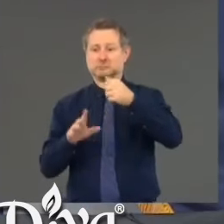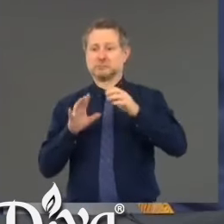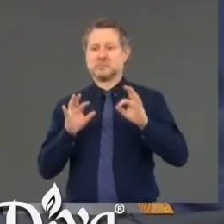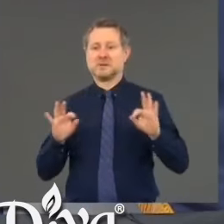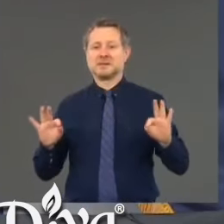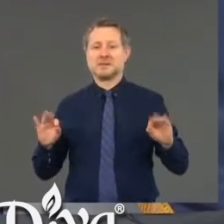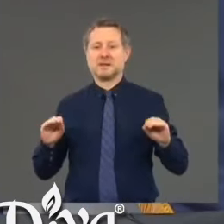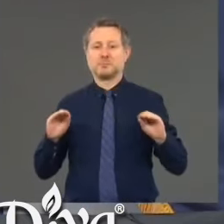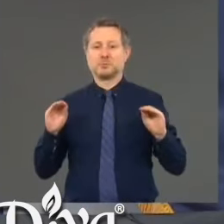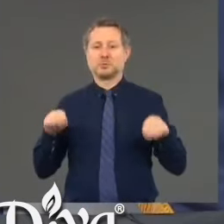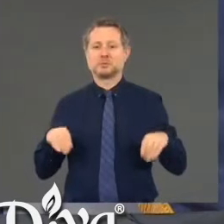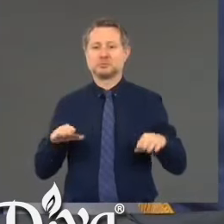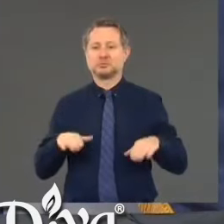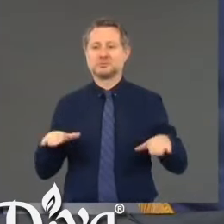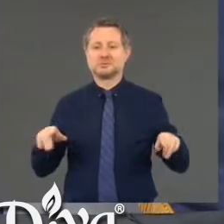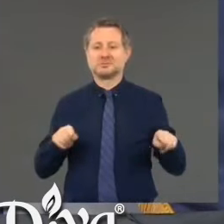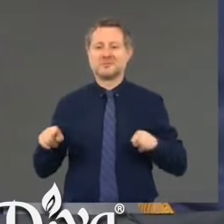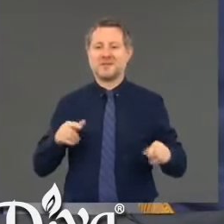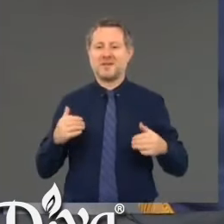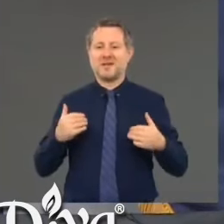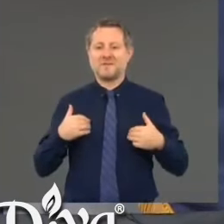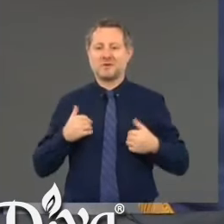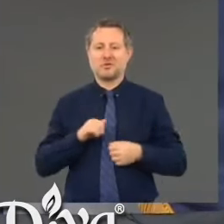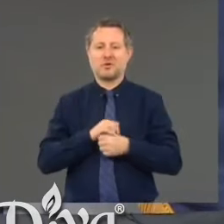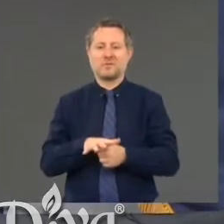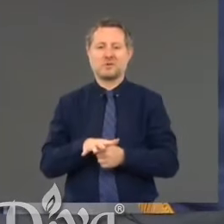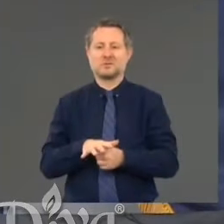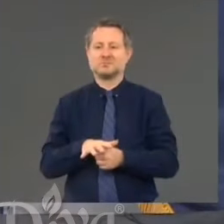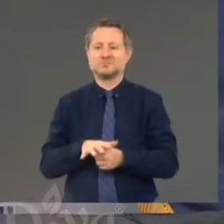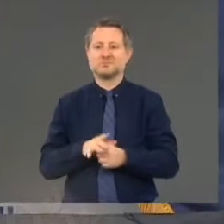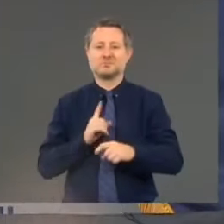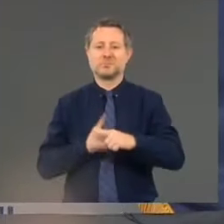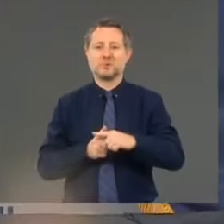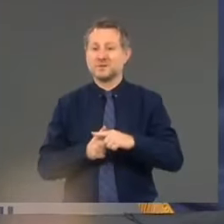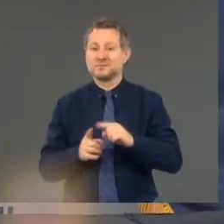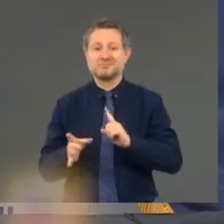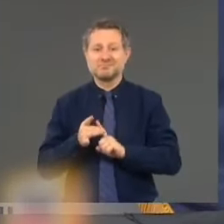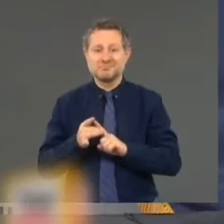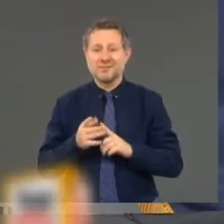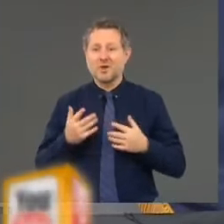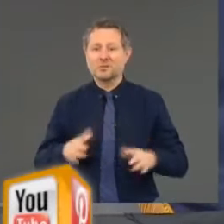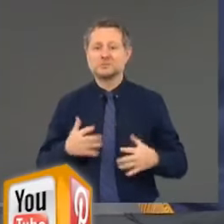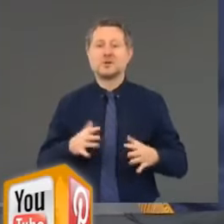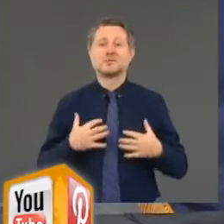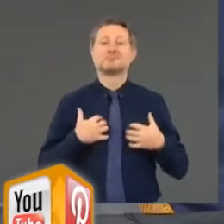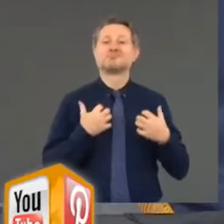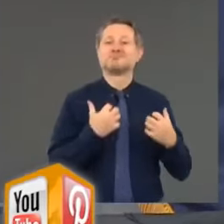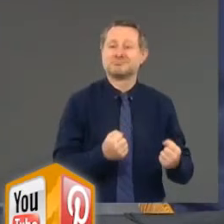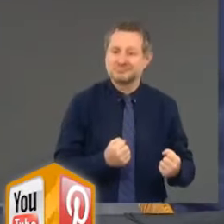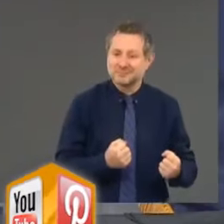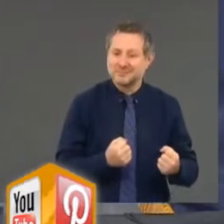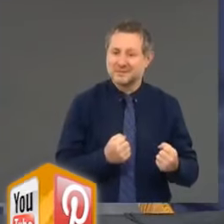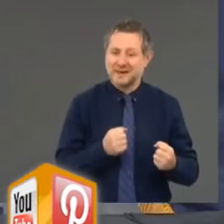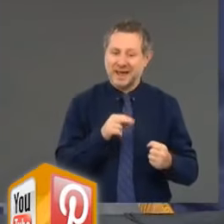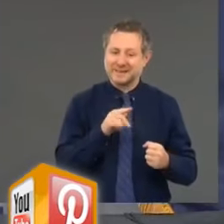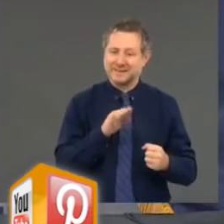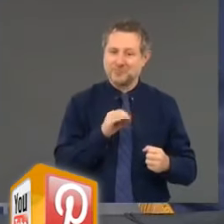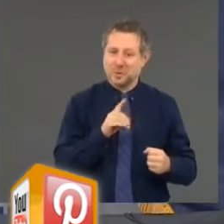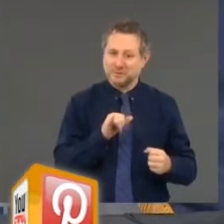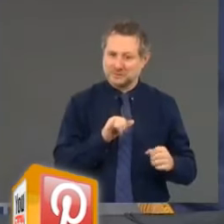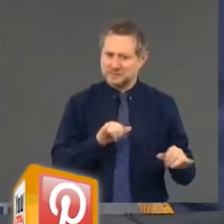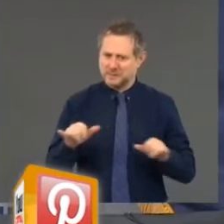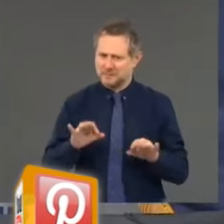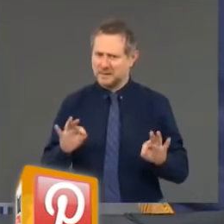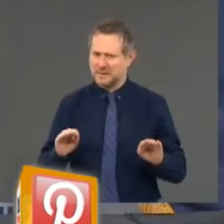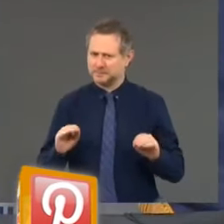the COVID virus or COVID antibodies, which means they either have the virus or they had the virus, 90%. And